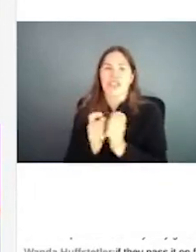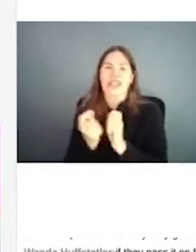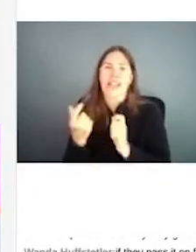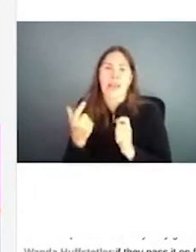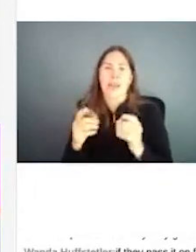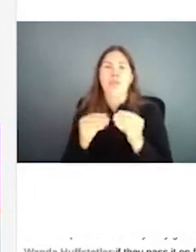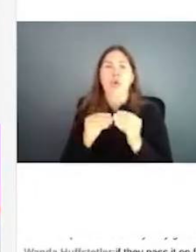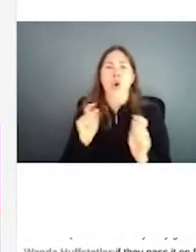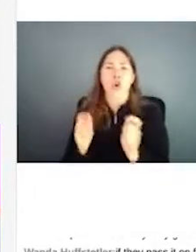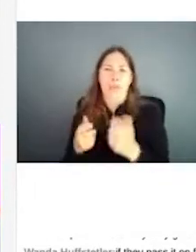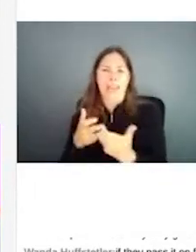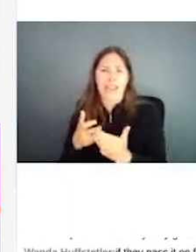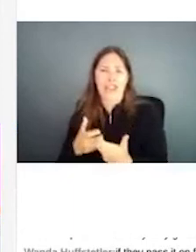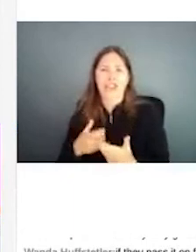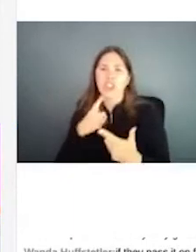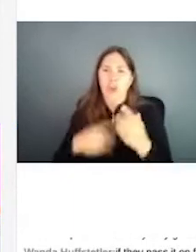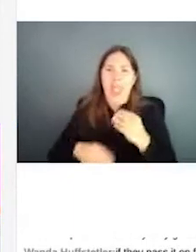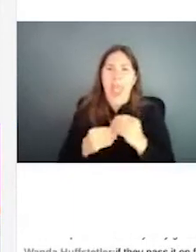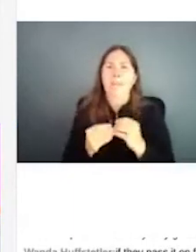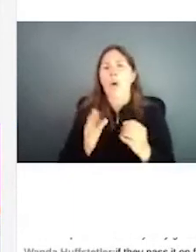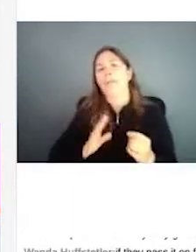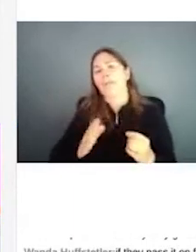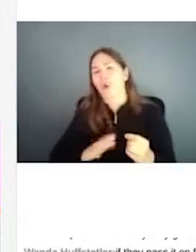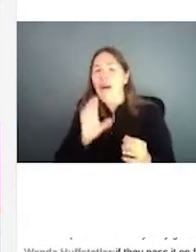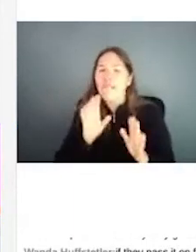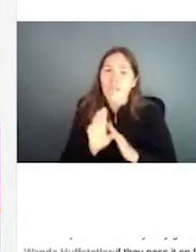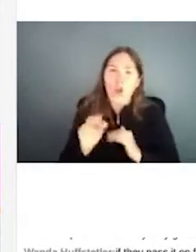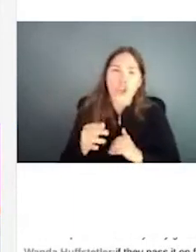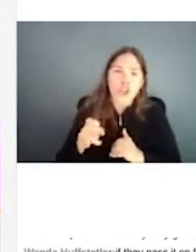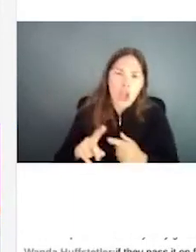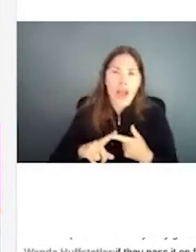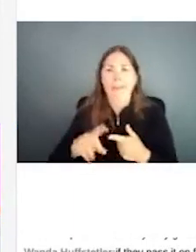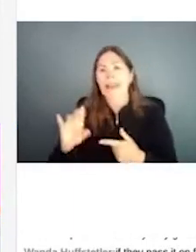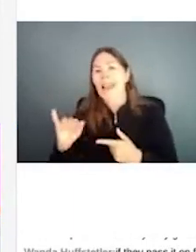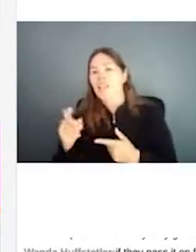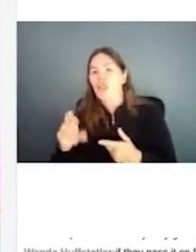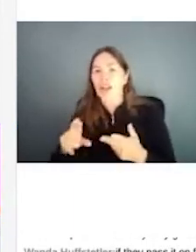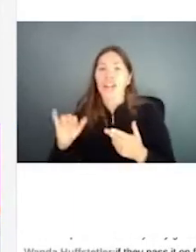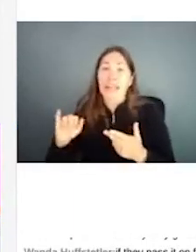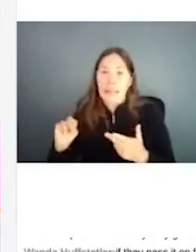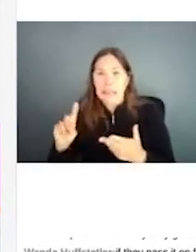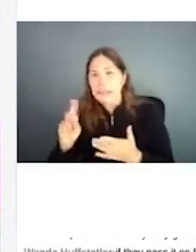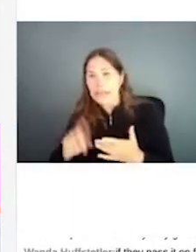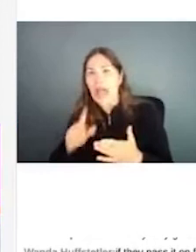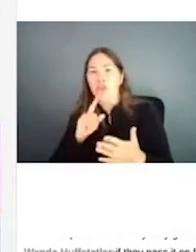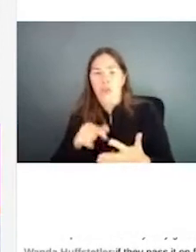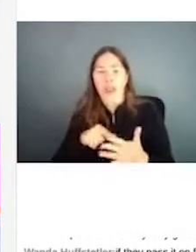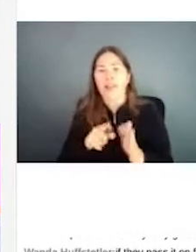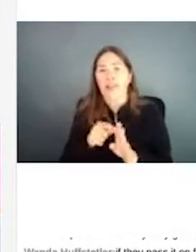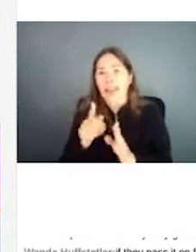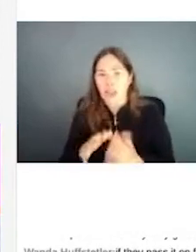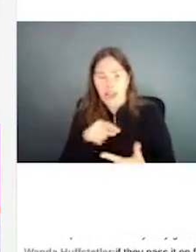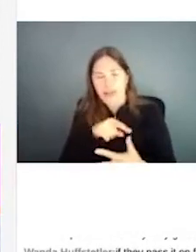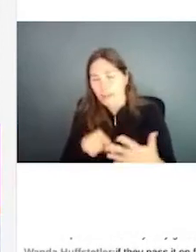get more badges, right? It used to be if you got Photoshop, Illustrator, and InDesign, you got Visual Design Specialist. And now